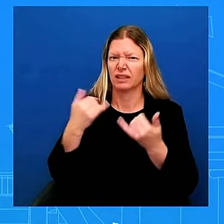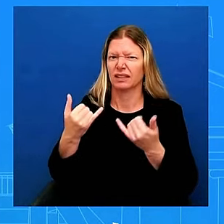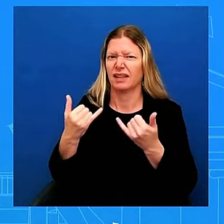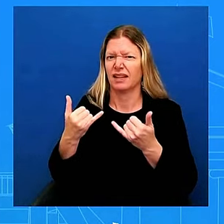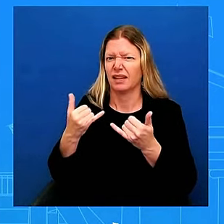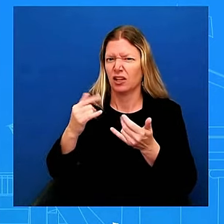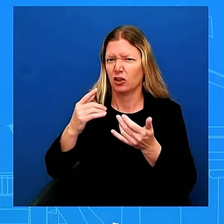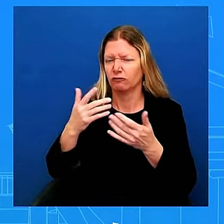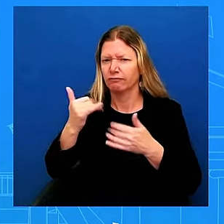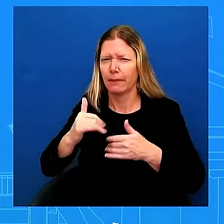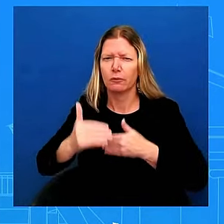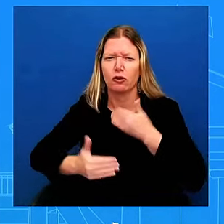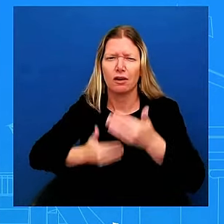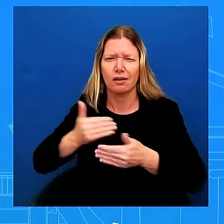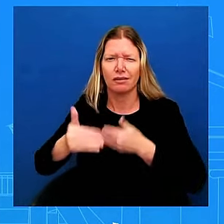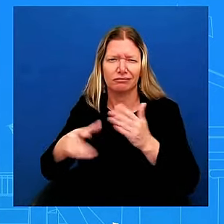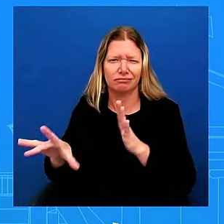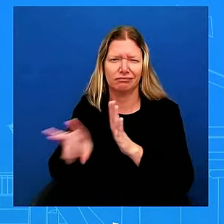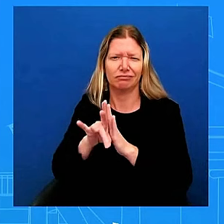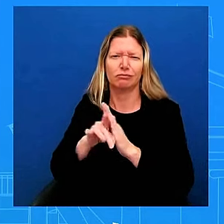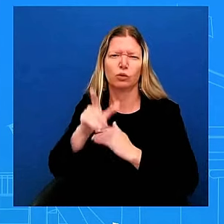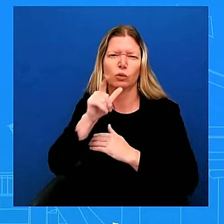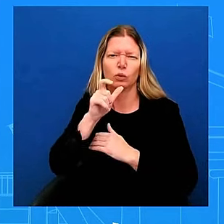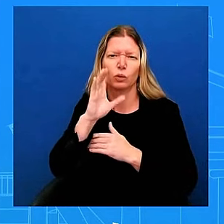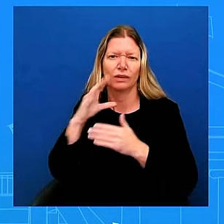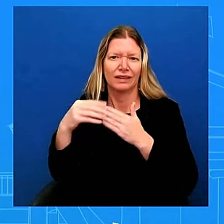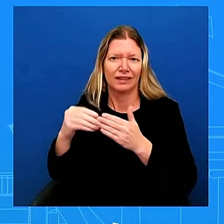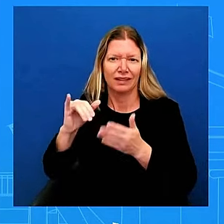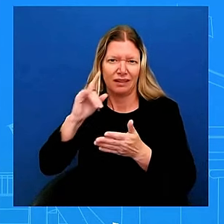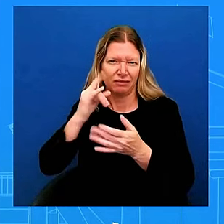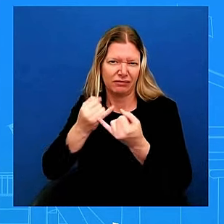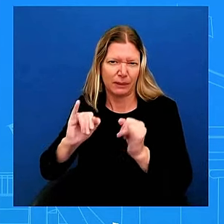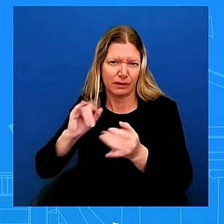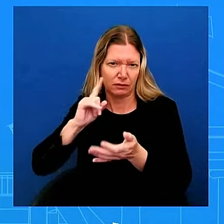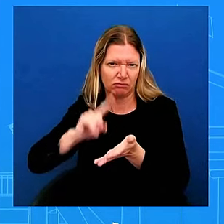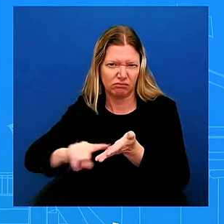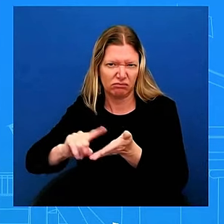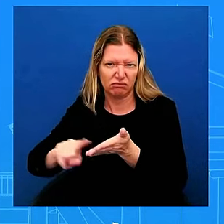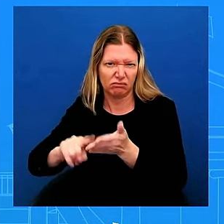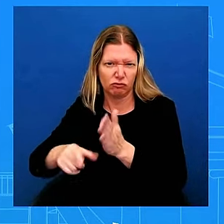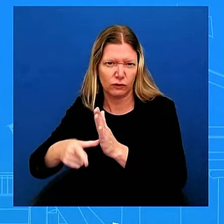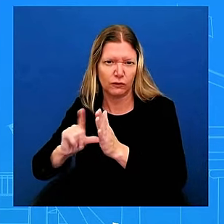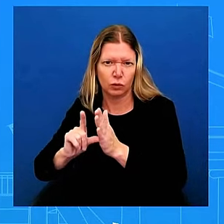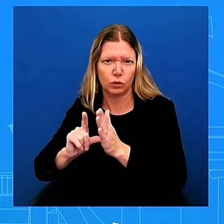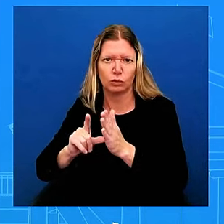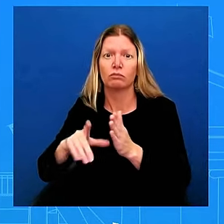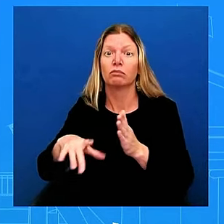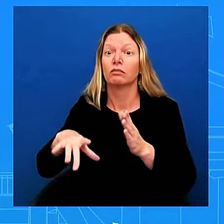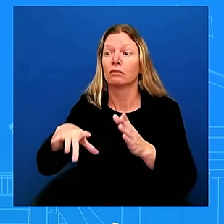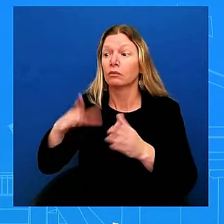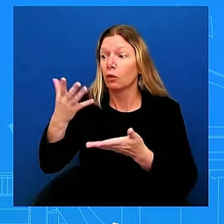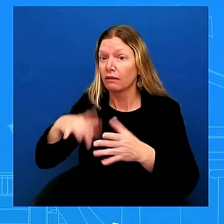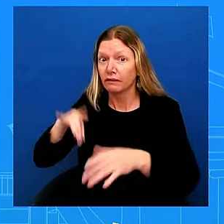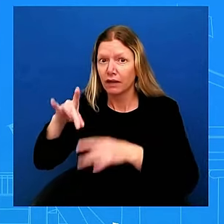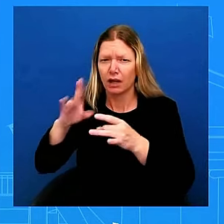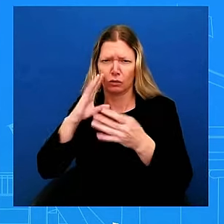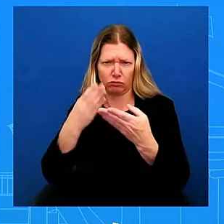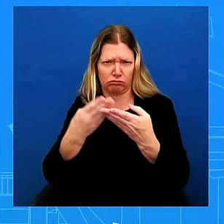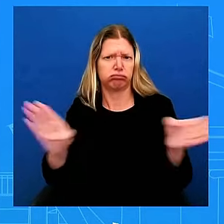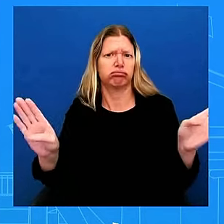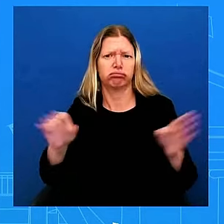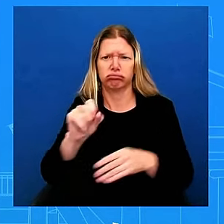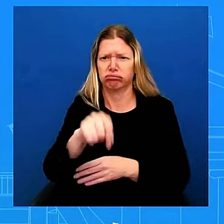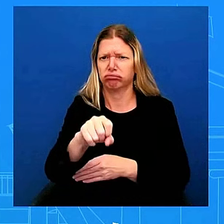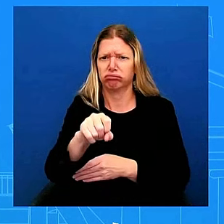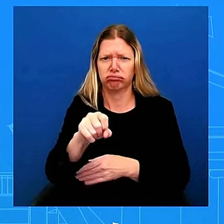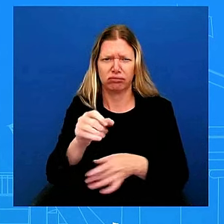The findings indeed will be made public. It is very important that we achieve transparency so that the American